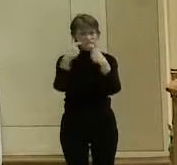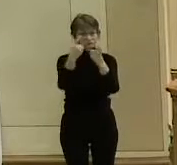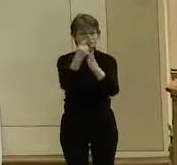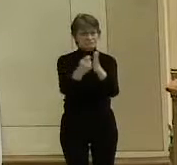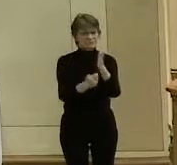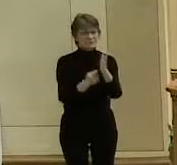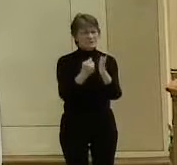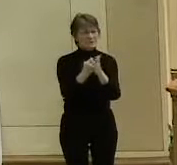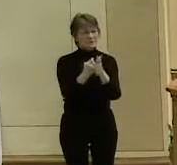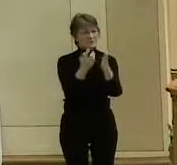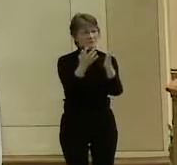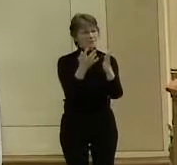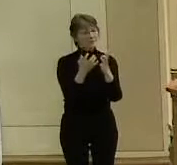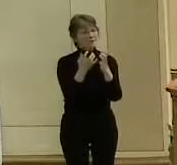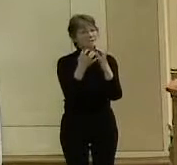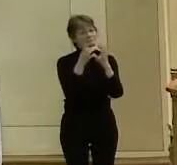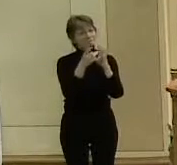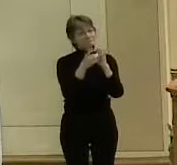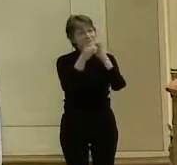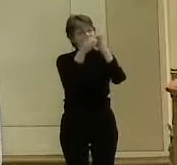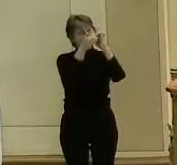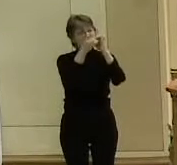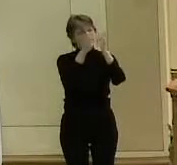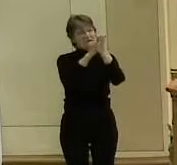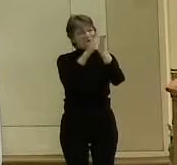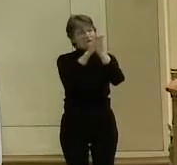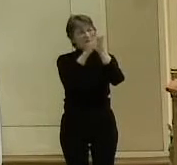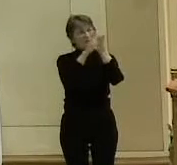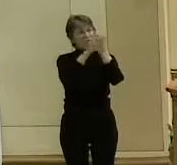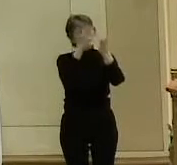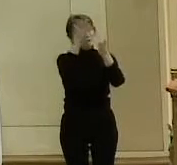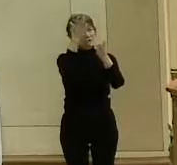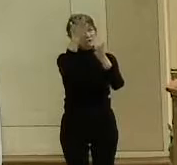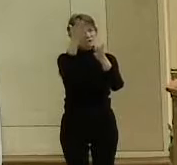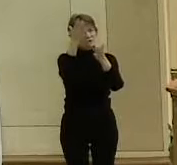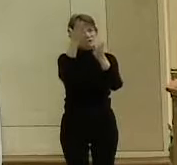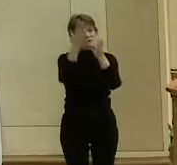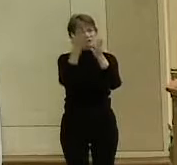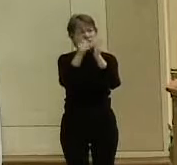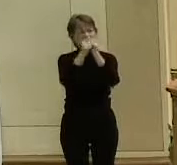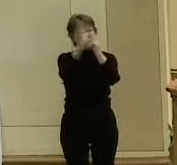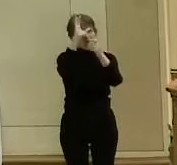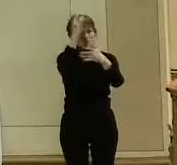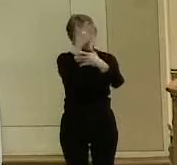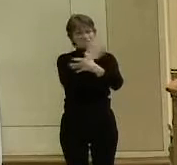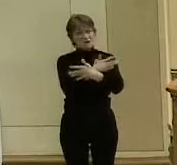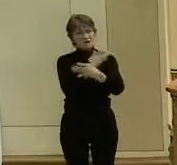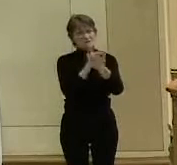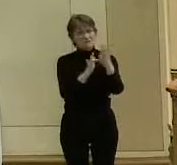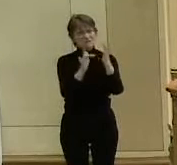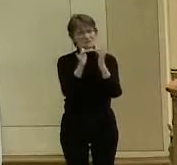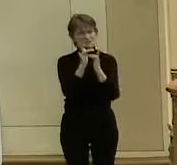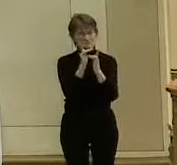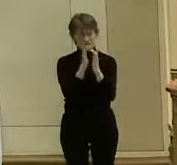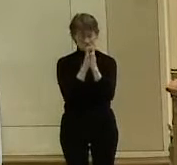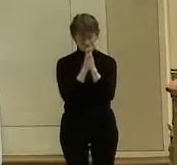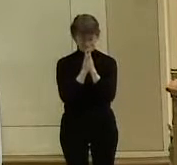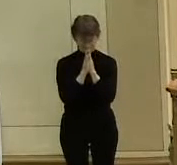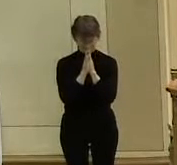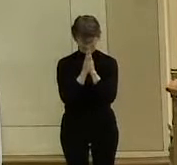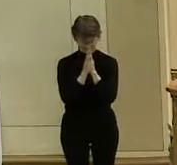to be co-heirs to eternal life and may praise and glorify you through your Son, Jesus